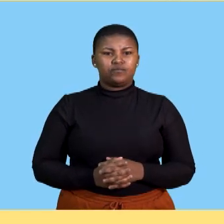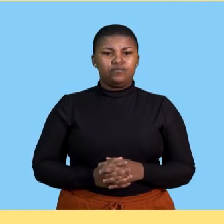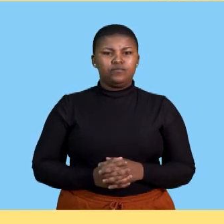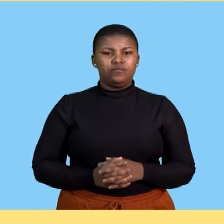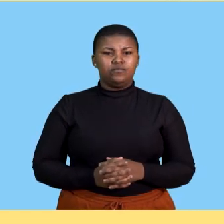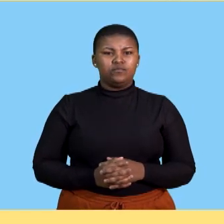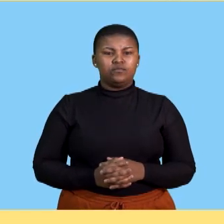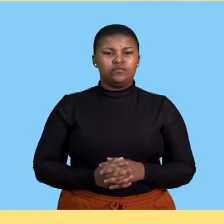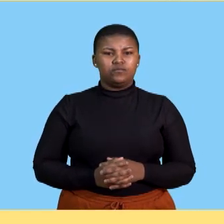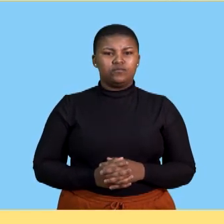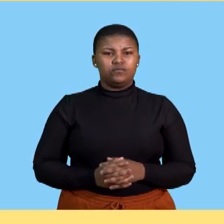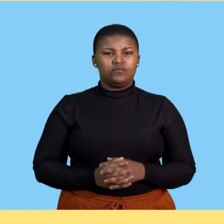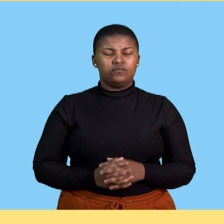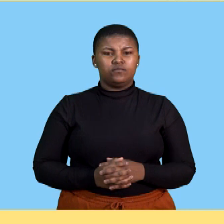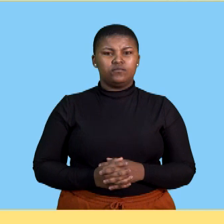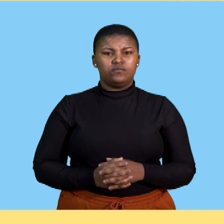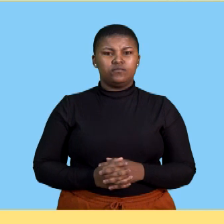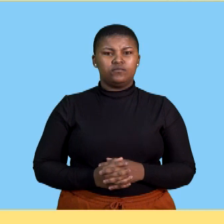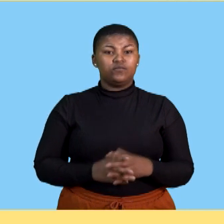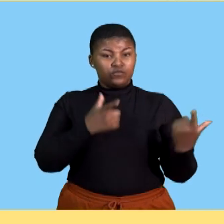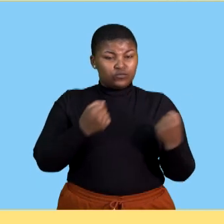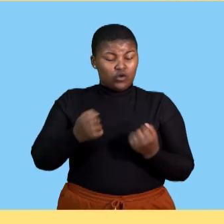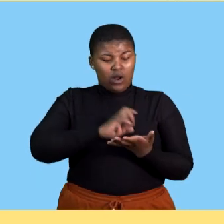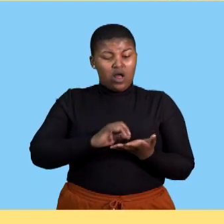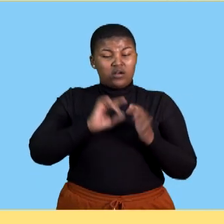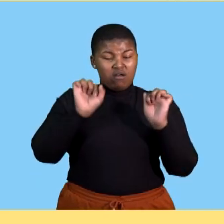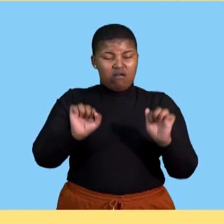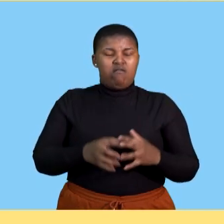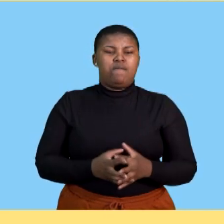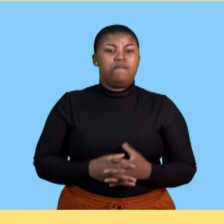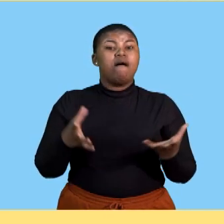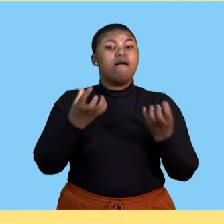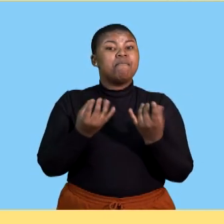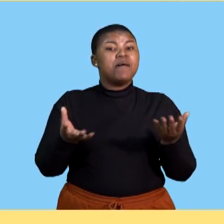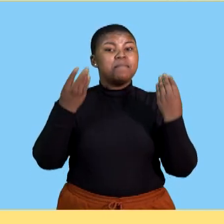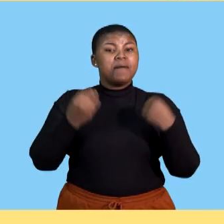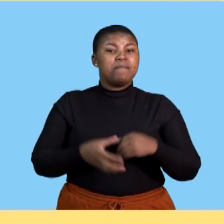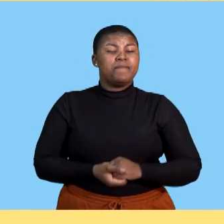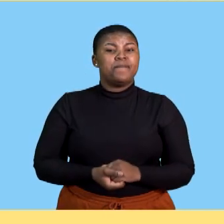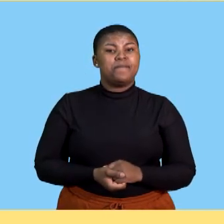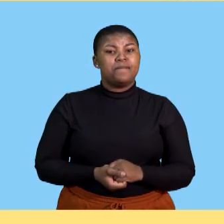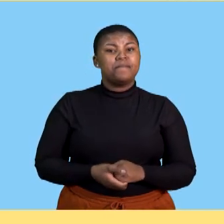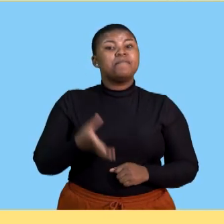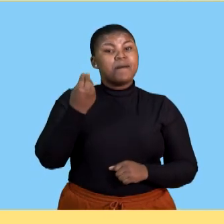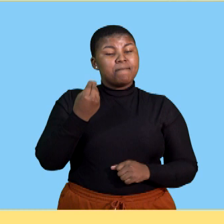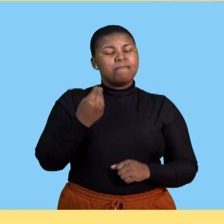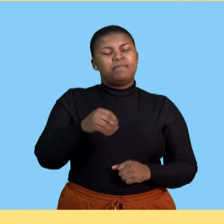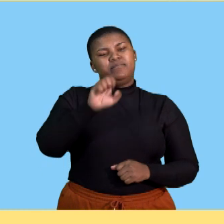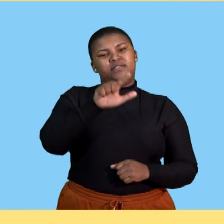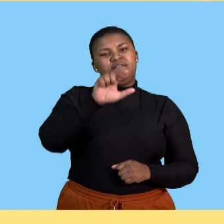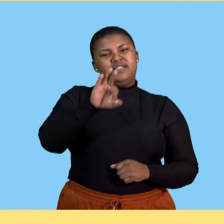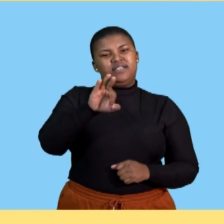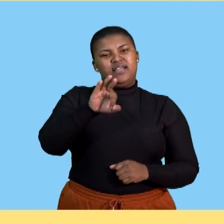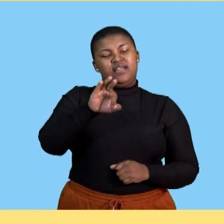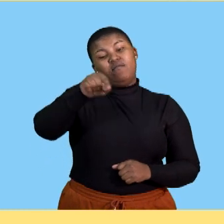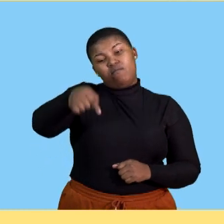63,000, then you multiply by 100 over 1. You're doing this in your calculator. How much do you get? You